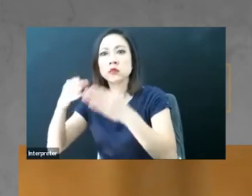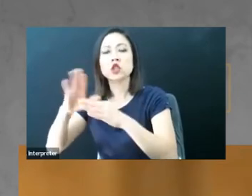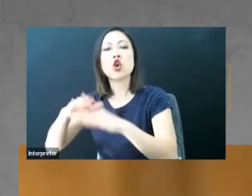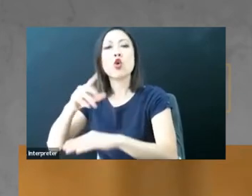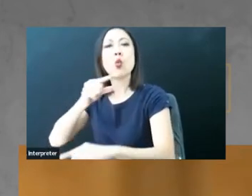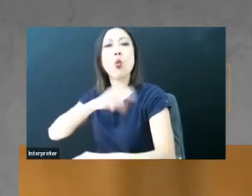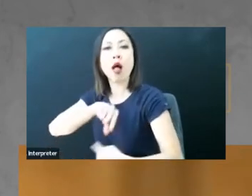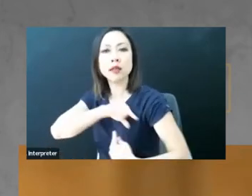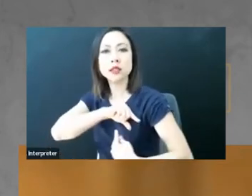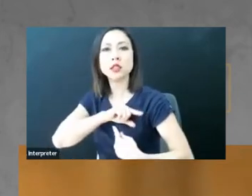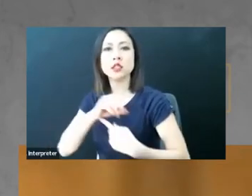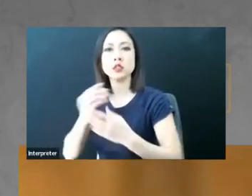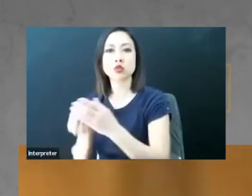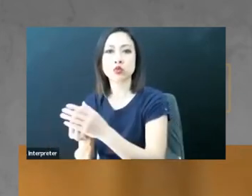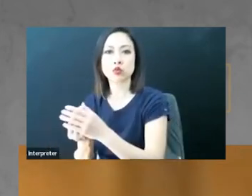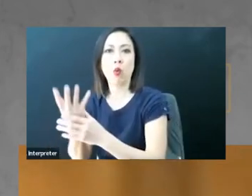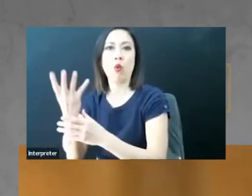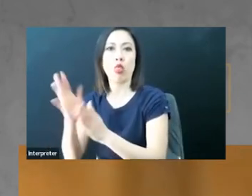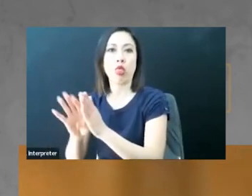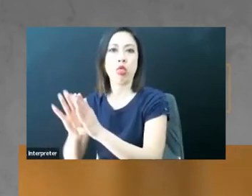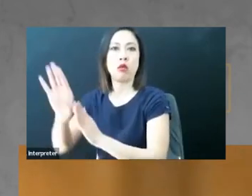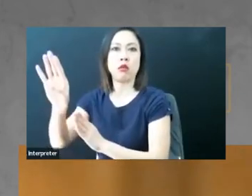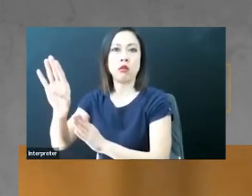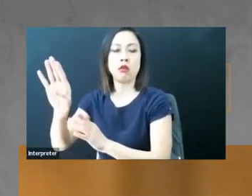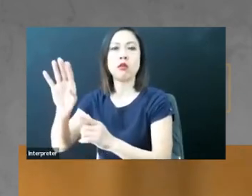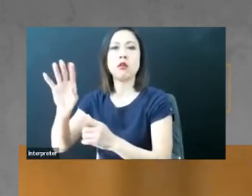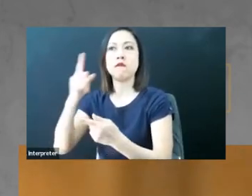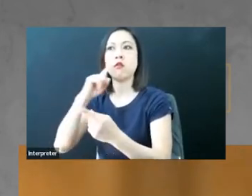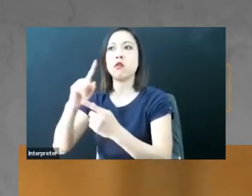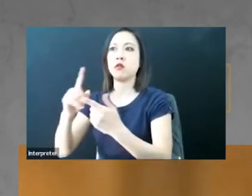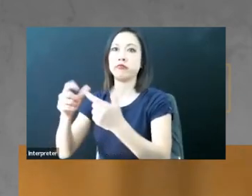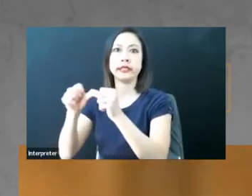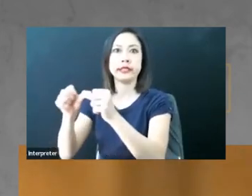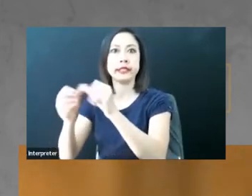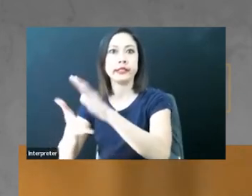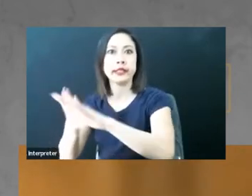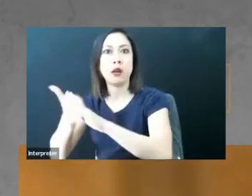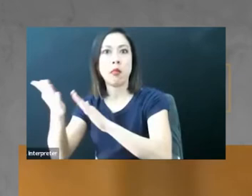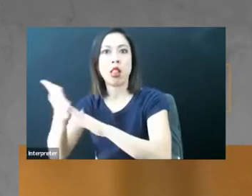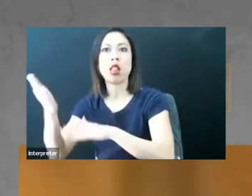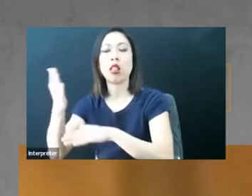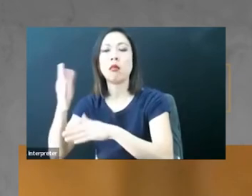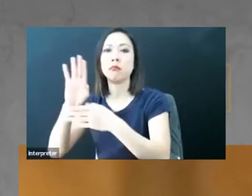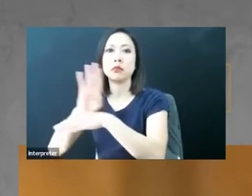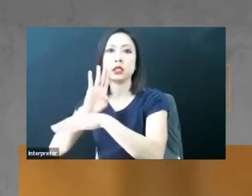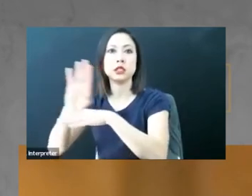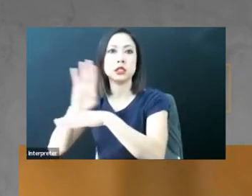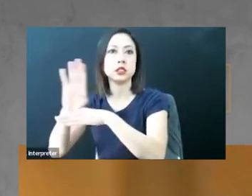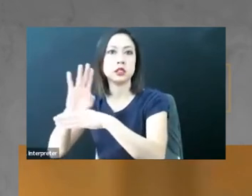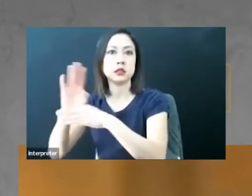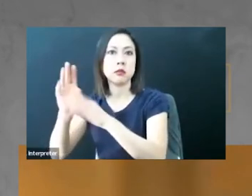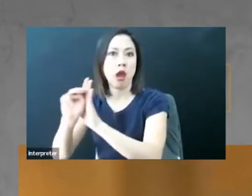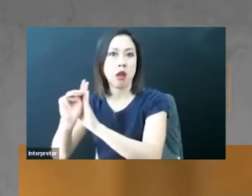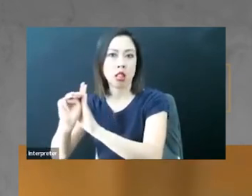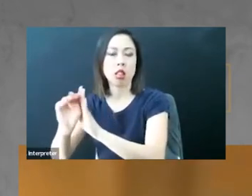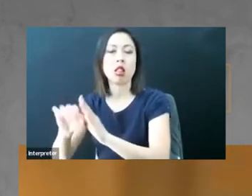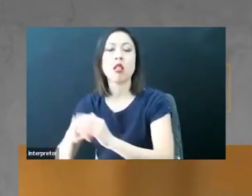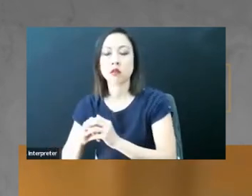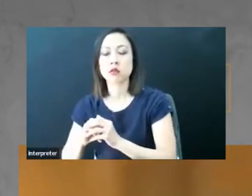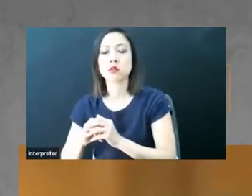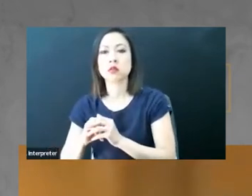sustainable business model. So when I'm looking at, you know, the way we look at businesses, it's plain, it goes right back